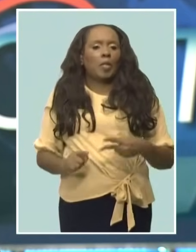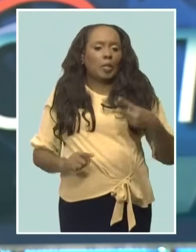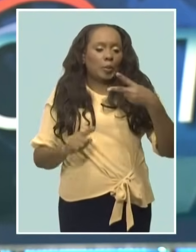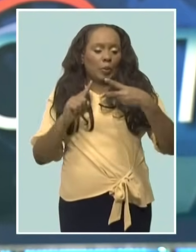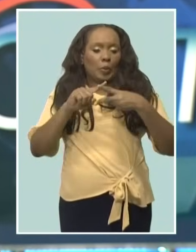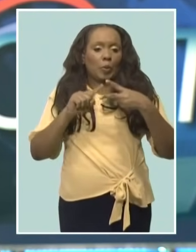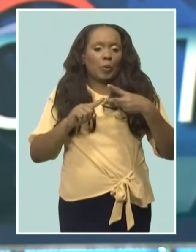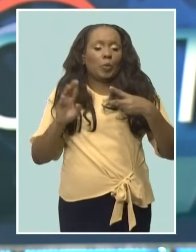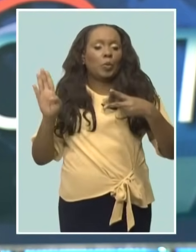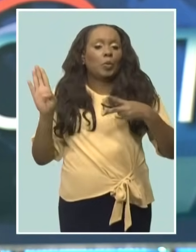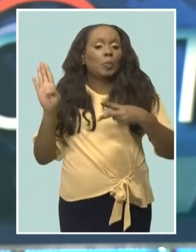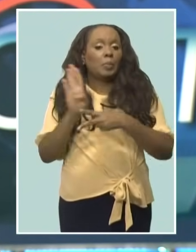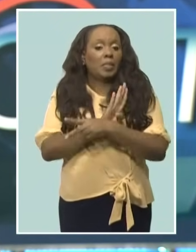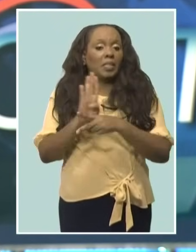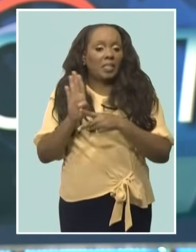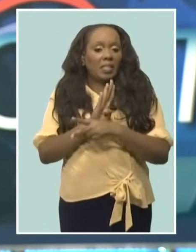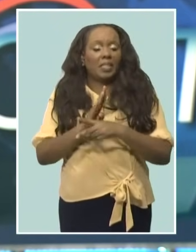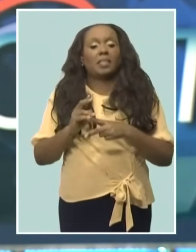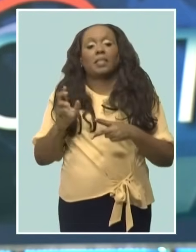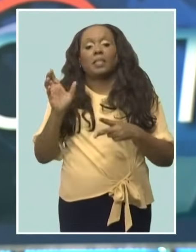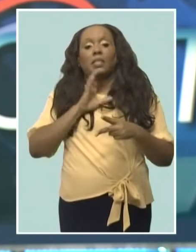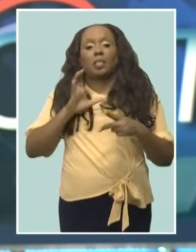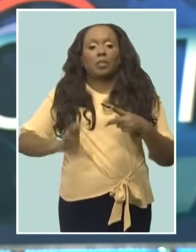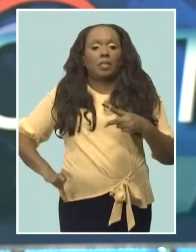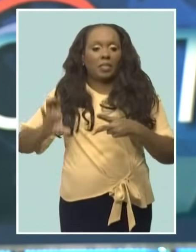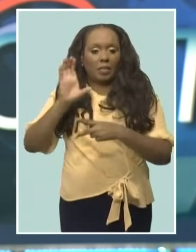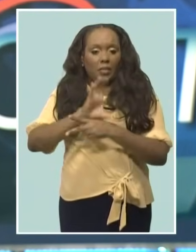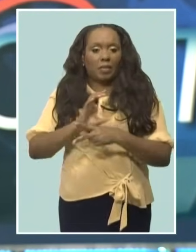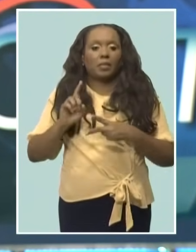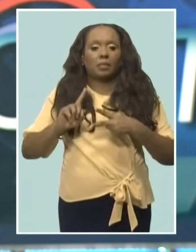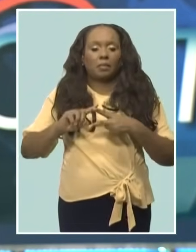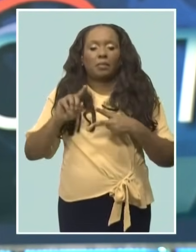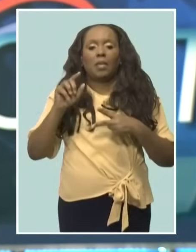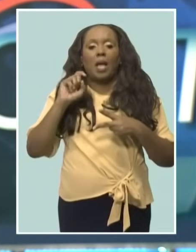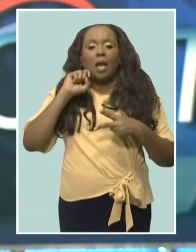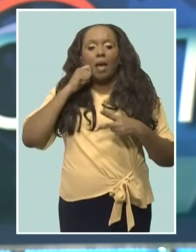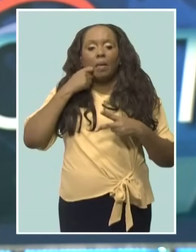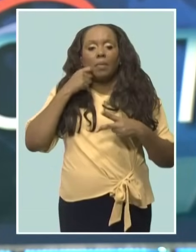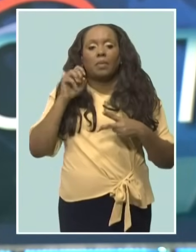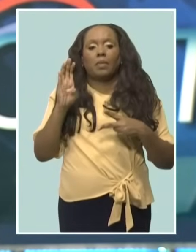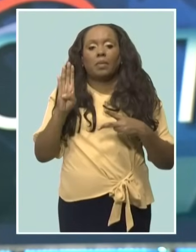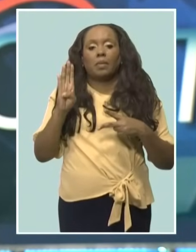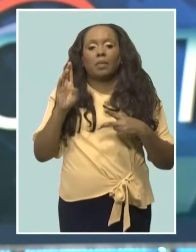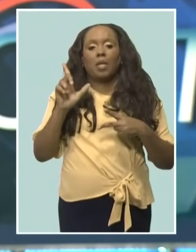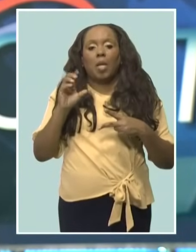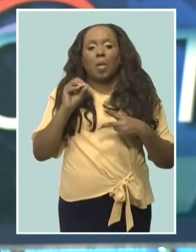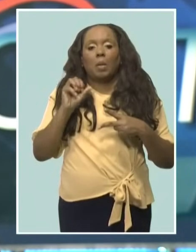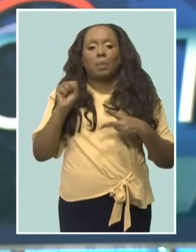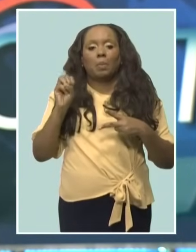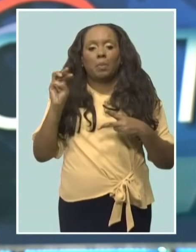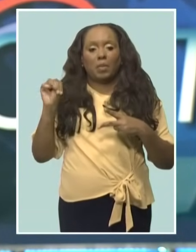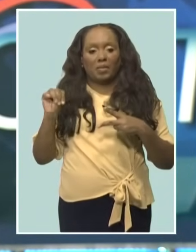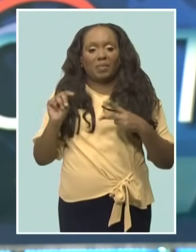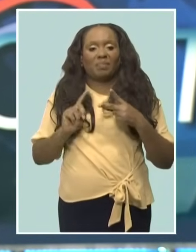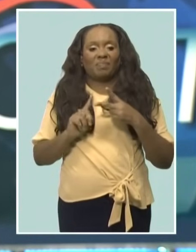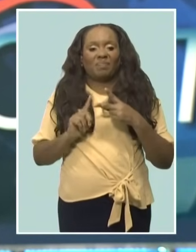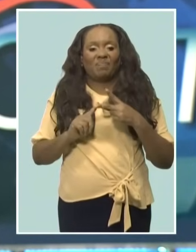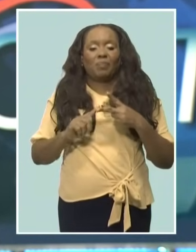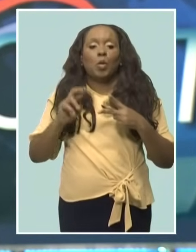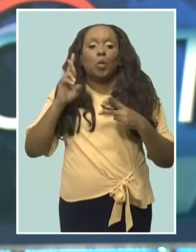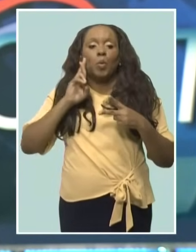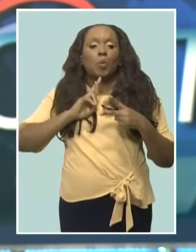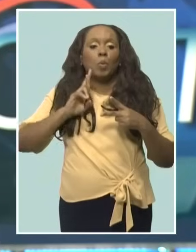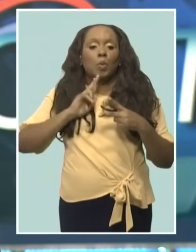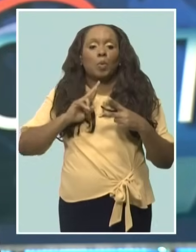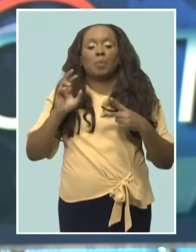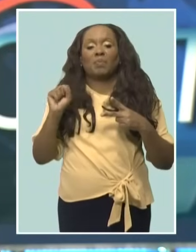businesses. It will be the first time Apple Blossom Retreat and Spa at Perone Plaza, Worthing, and the Rum Stop at St.